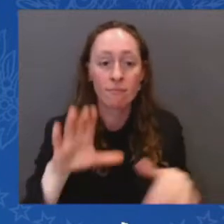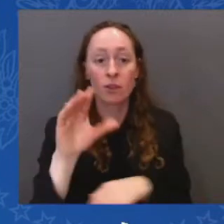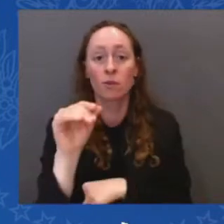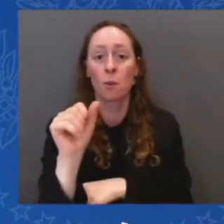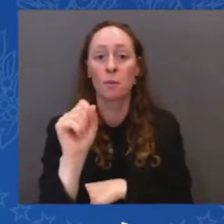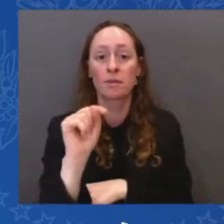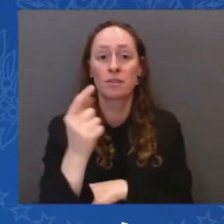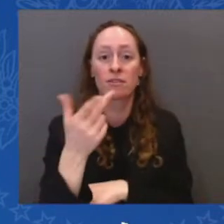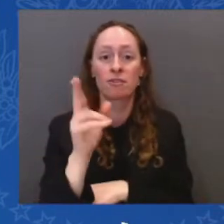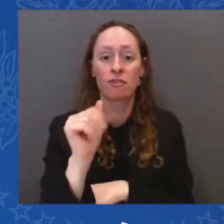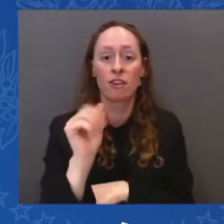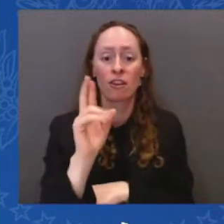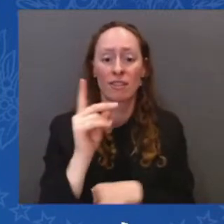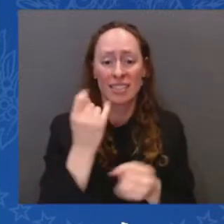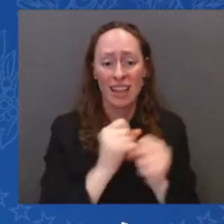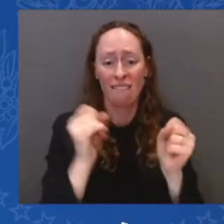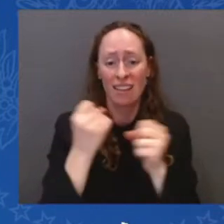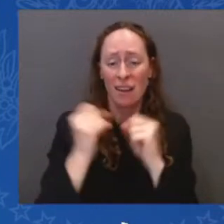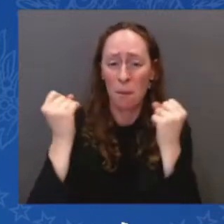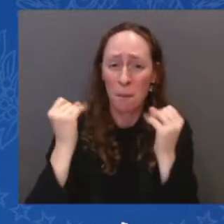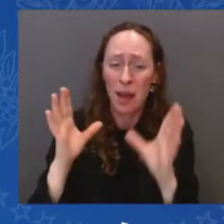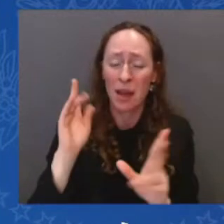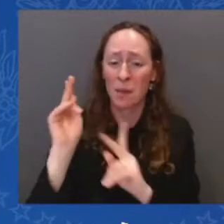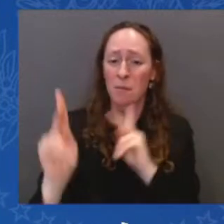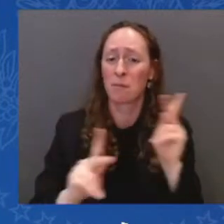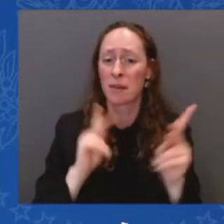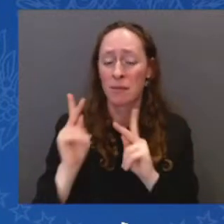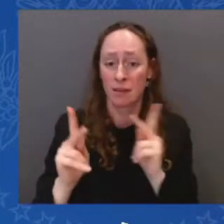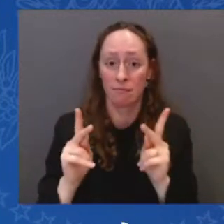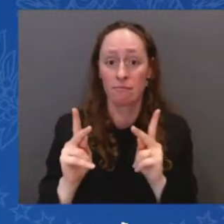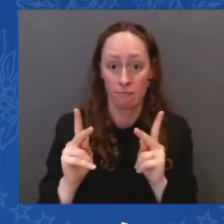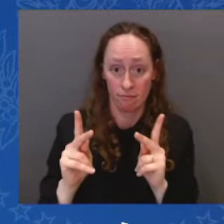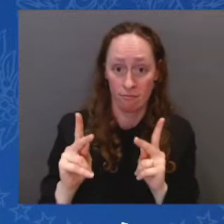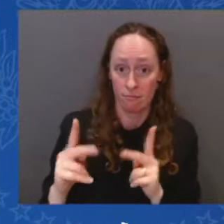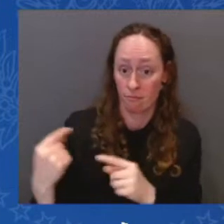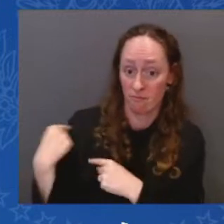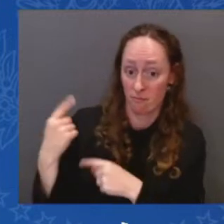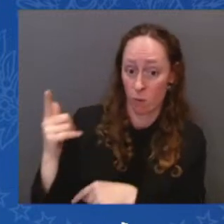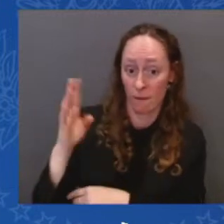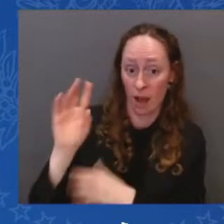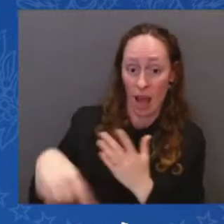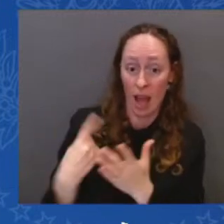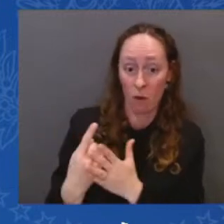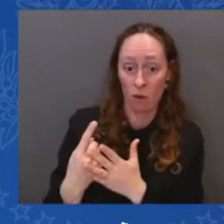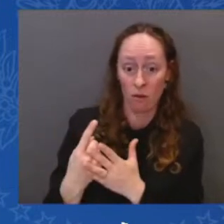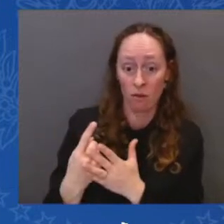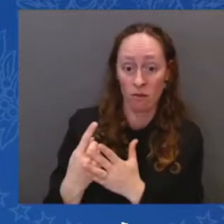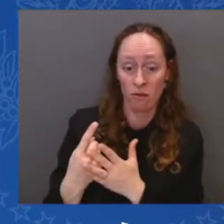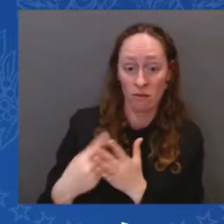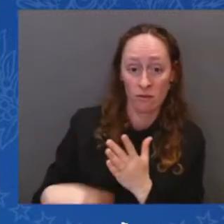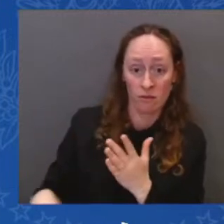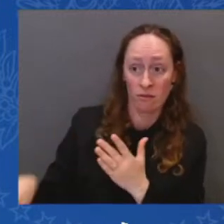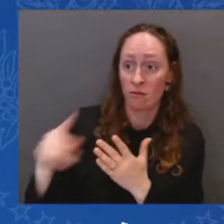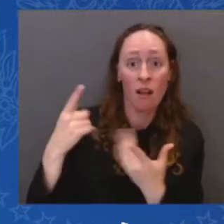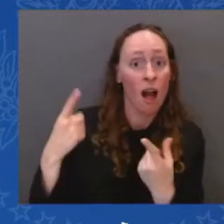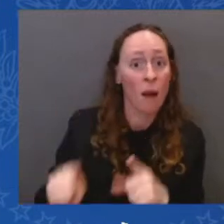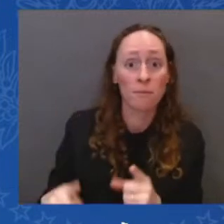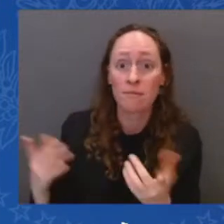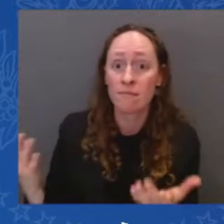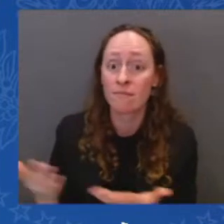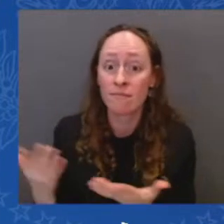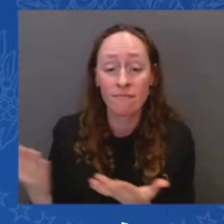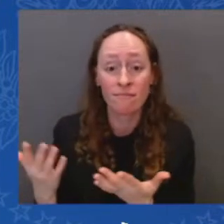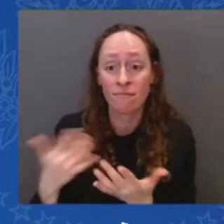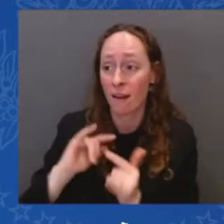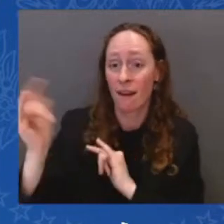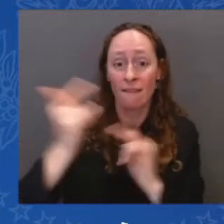Right now, in the last 24 hours, we flew over 5,000 sorties. And we do that every day to protect our homeland,